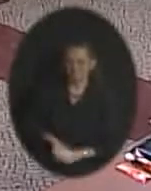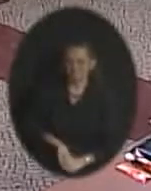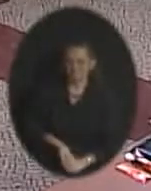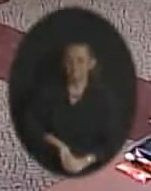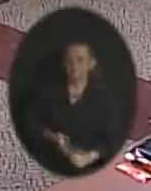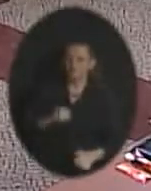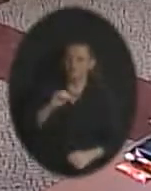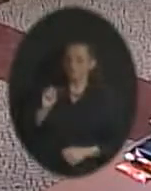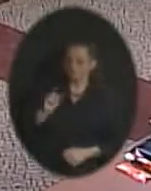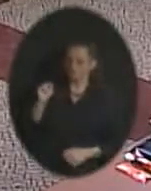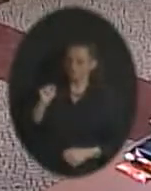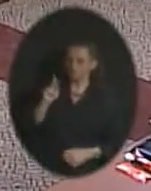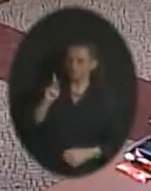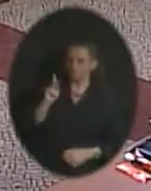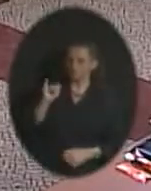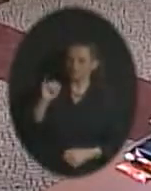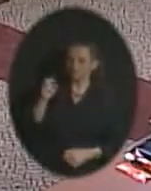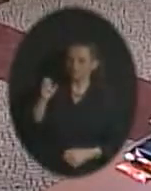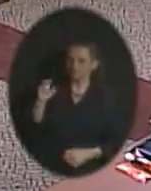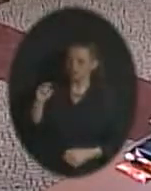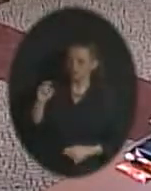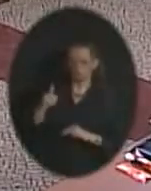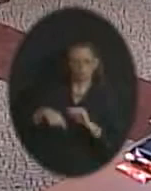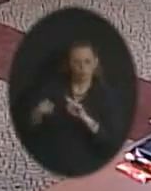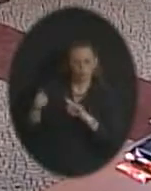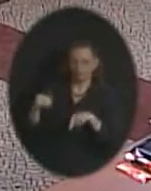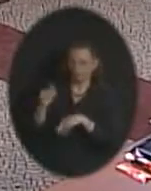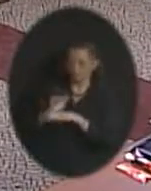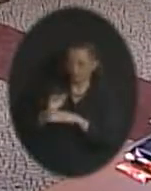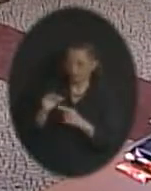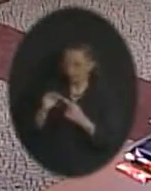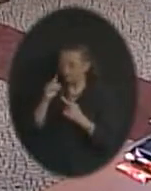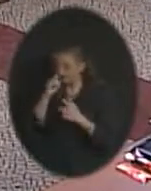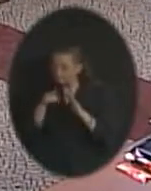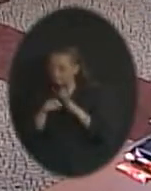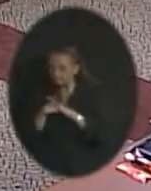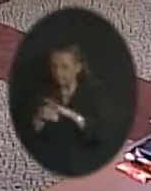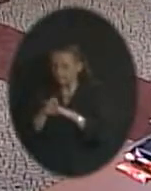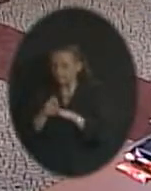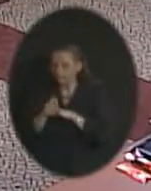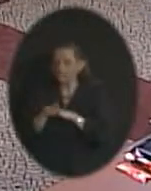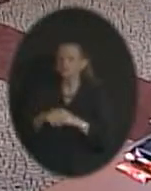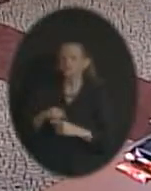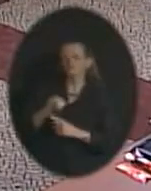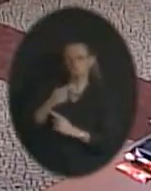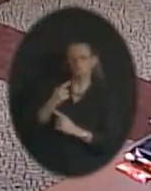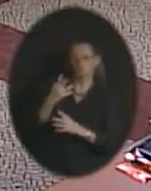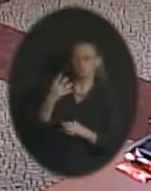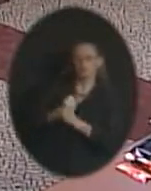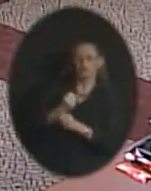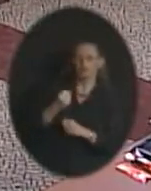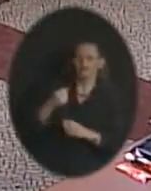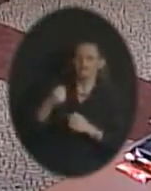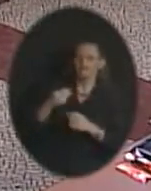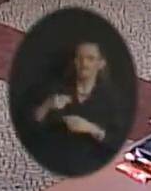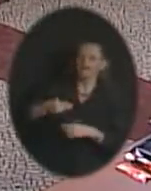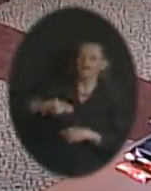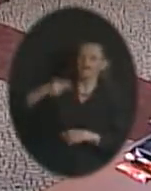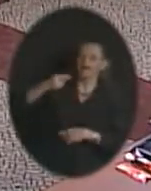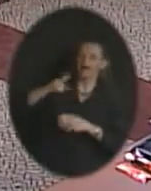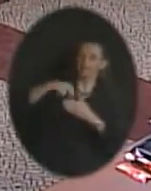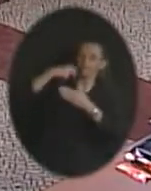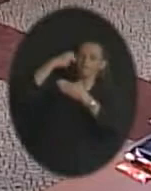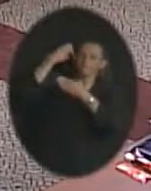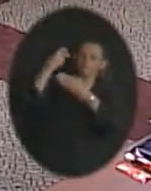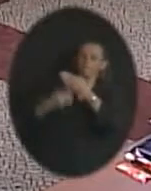From Olathe North, Kai Sheen was unable to make it tonight, unless he snuck in on me. A junior who won the high jump with a height of 6